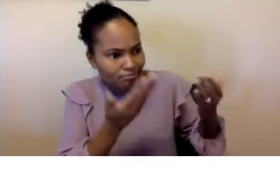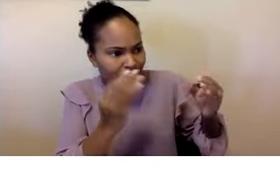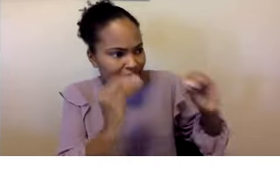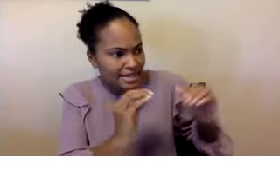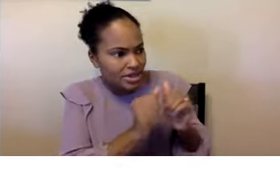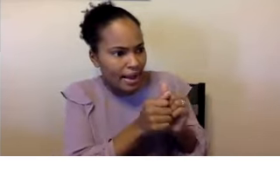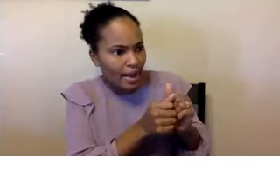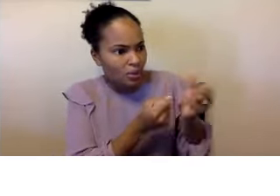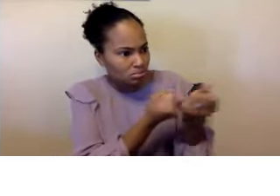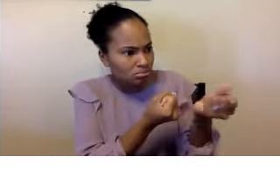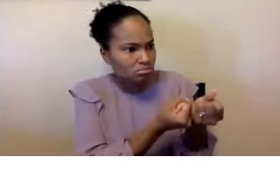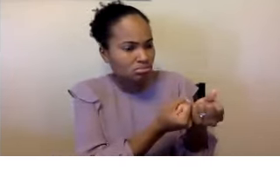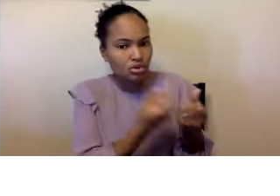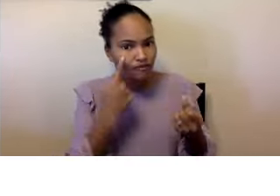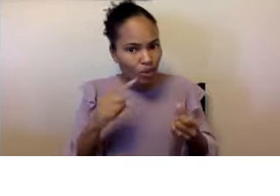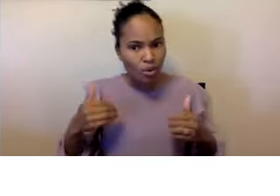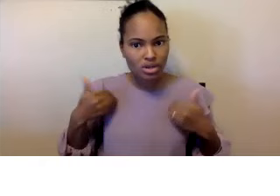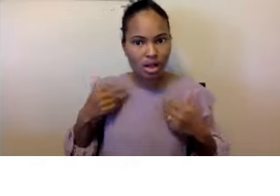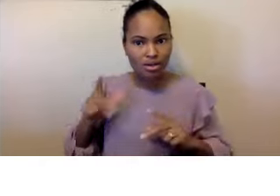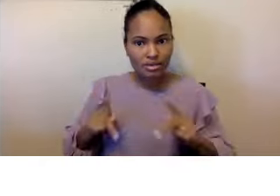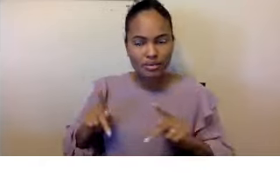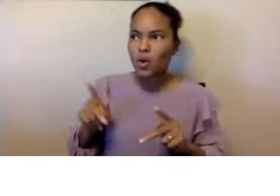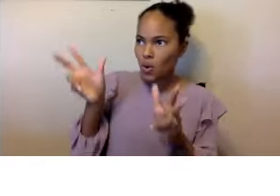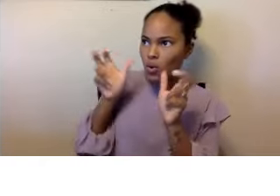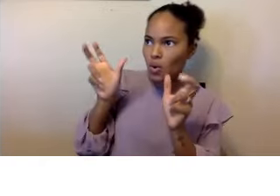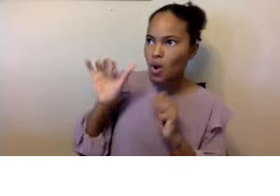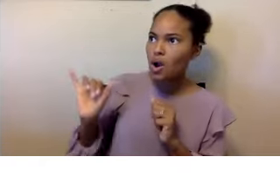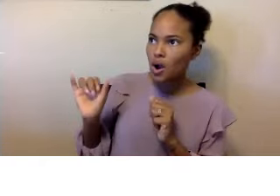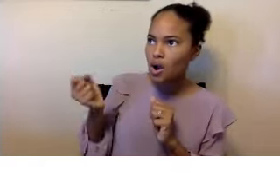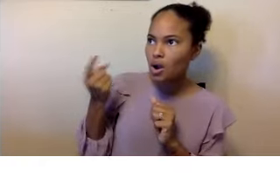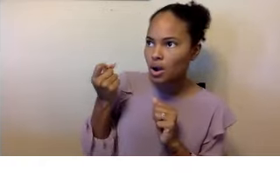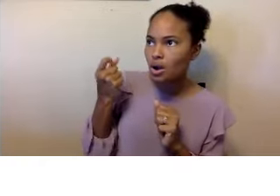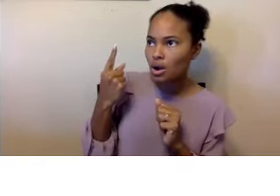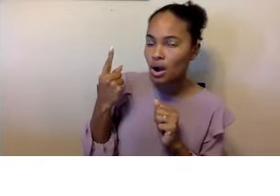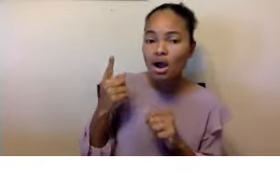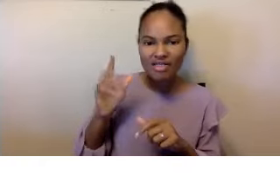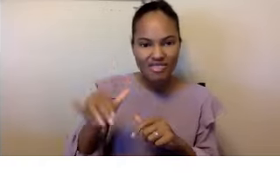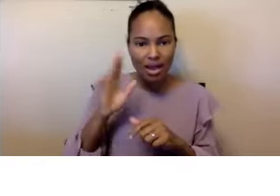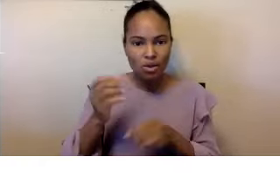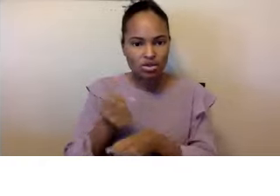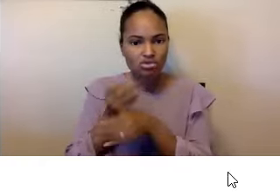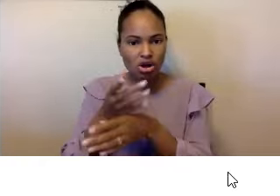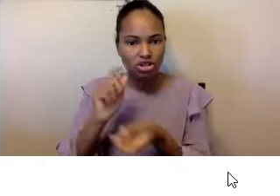And I see us getting a better movement than we have now.